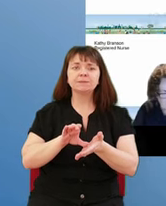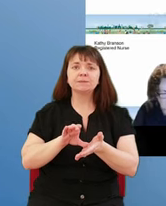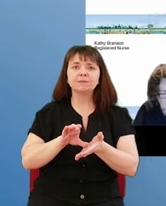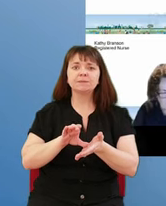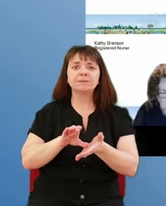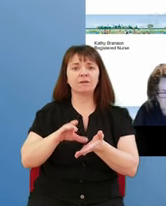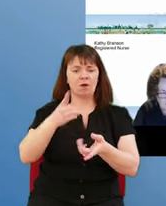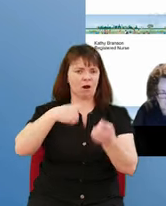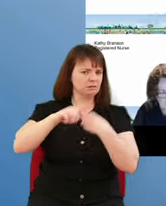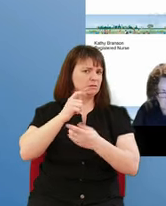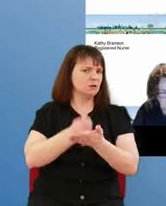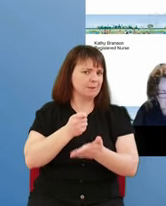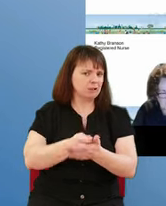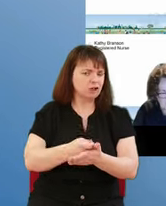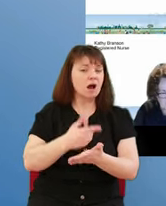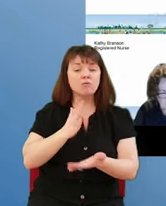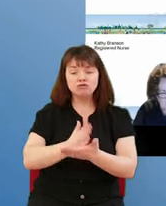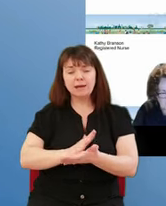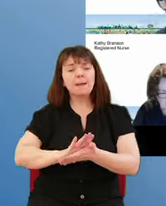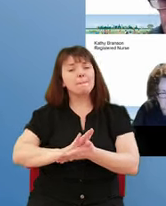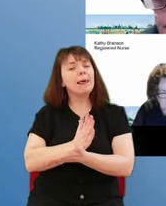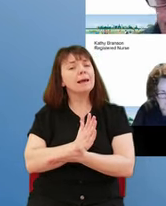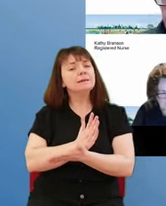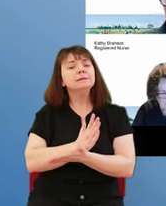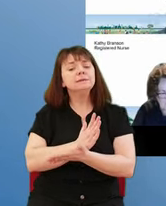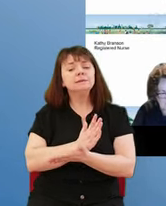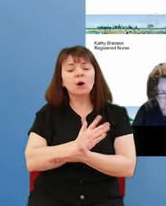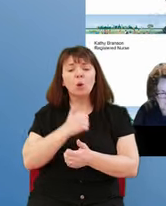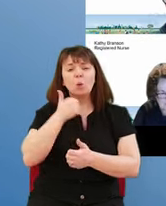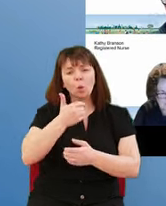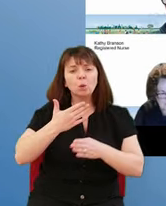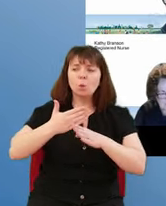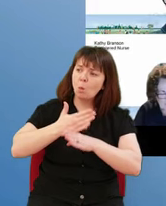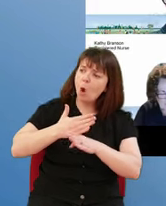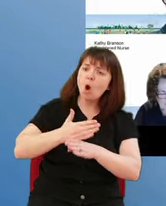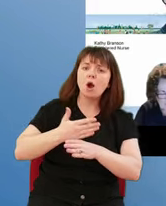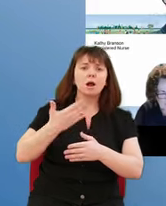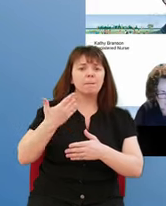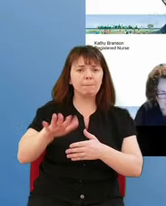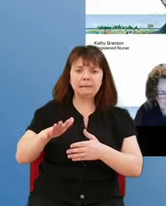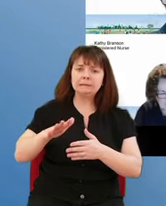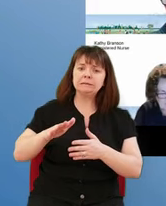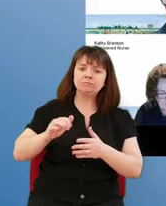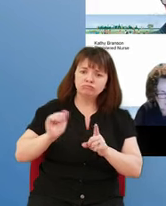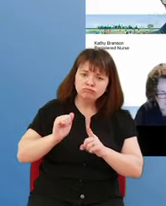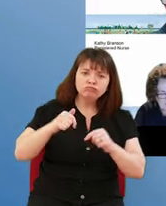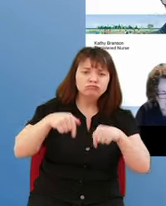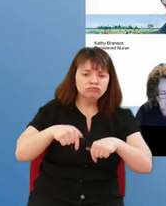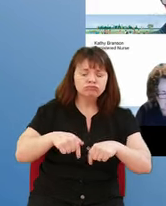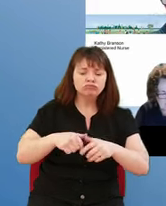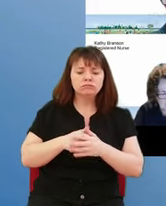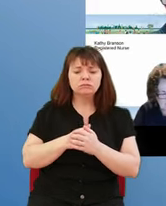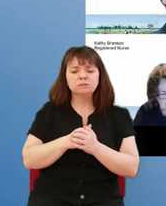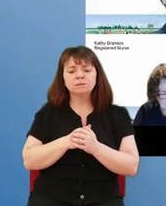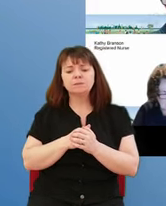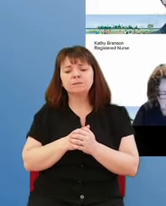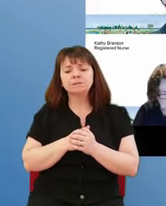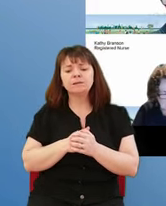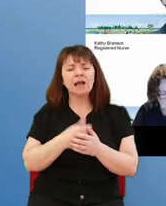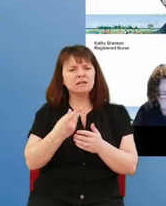there. You've got the areas that were identified in the audit report, and you've got the responses